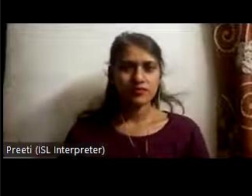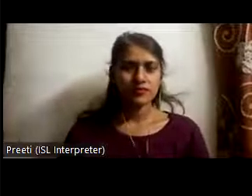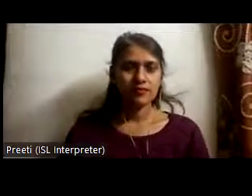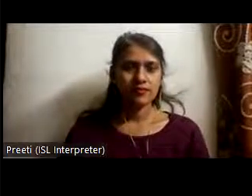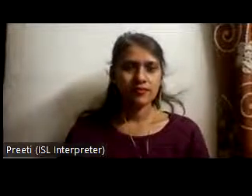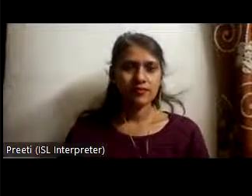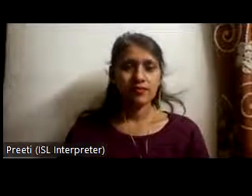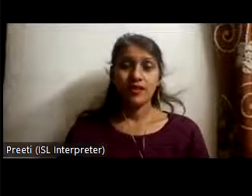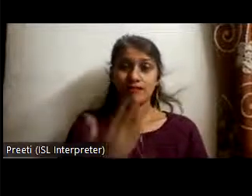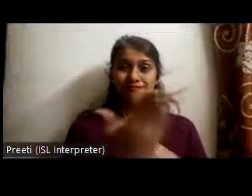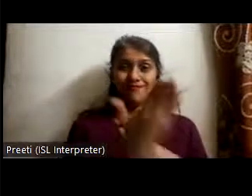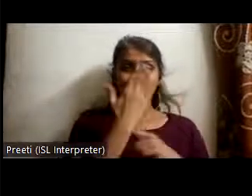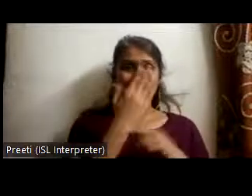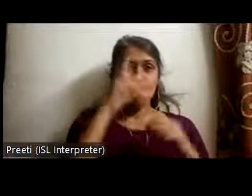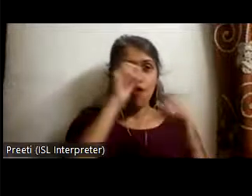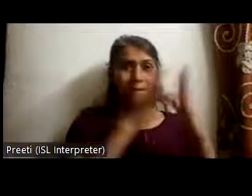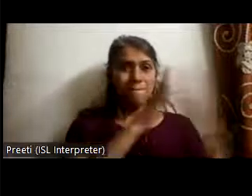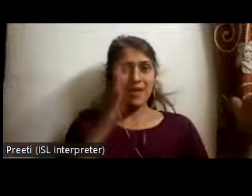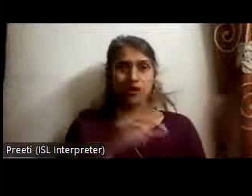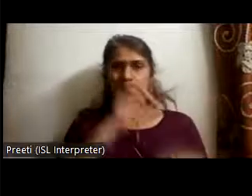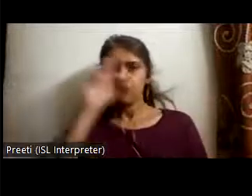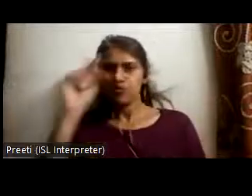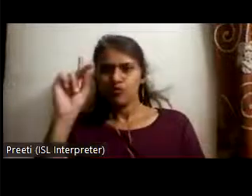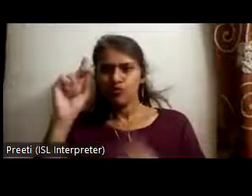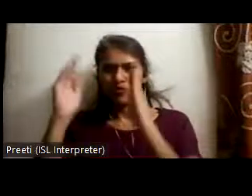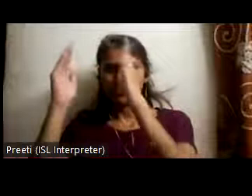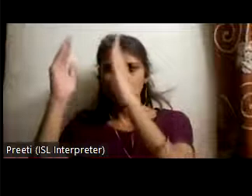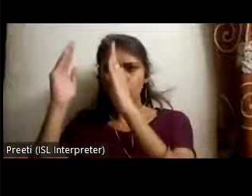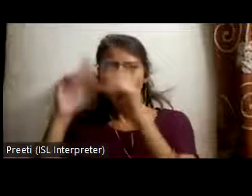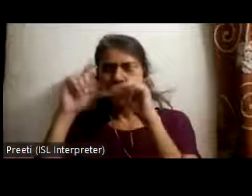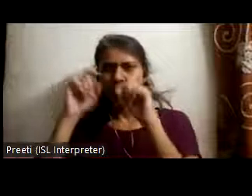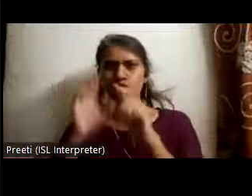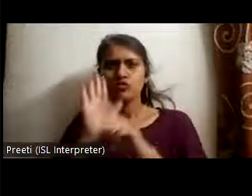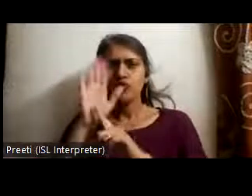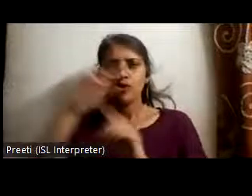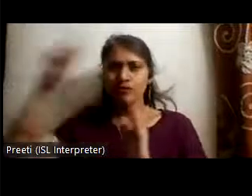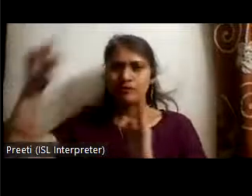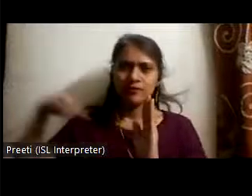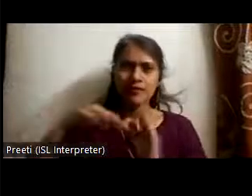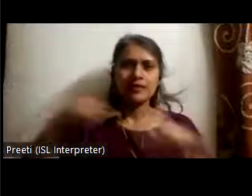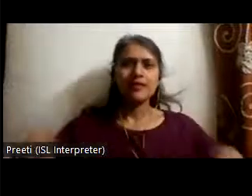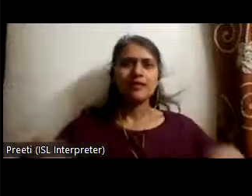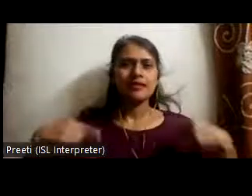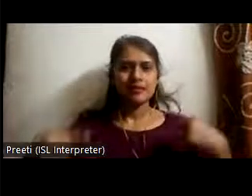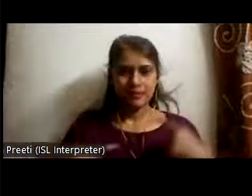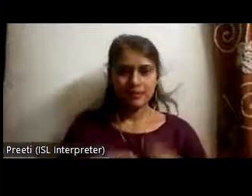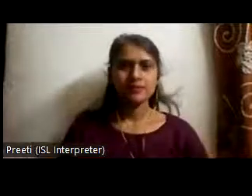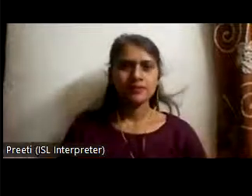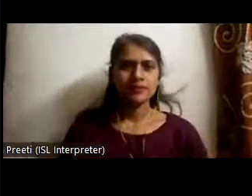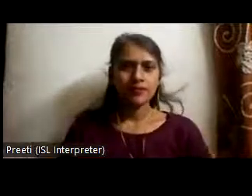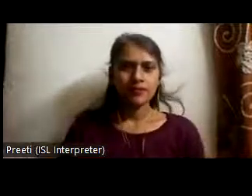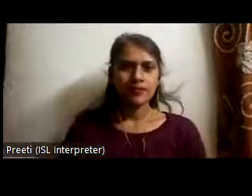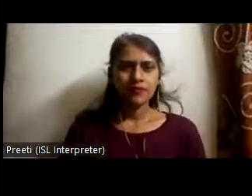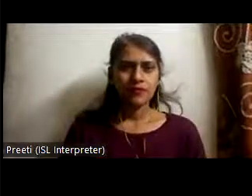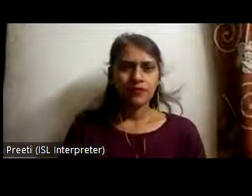a close-up way. And it shows a ramp going from the side. Centrally, you see the staircase in the main picture, but on the side,